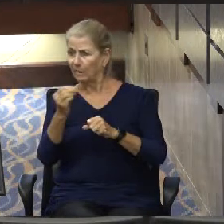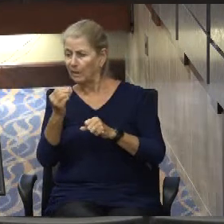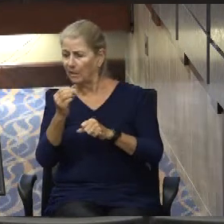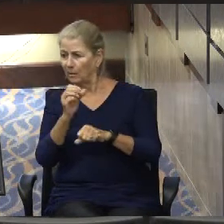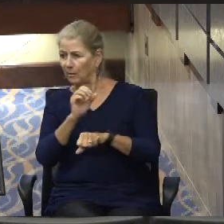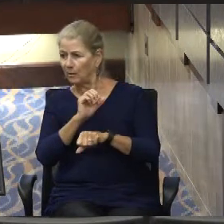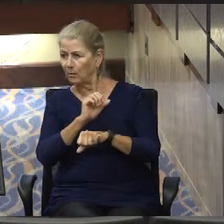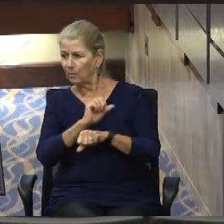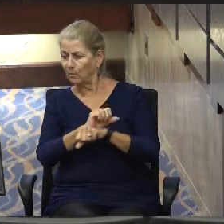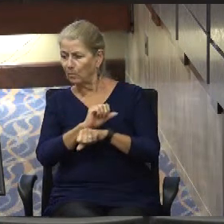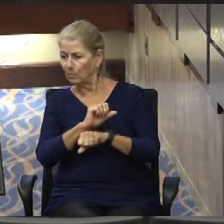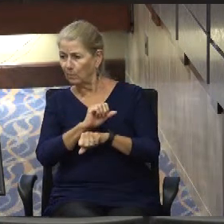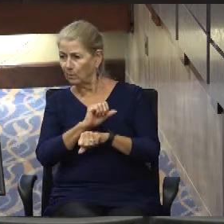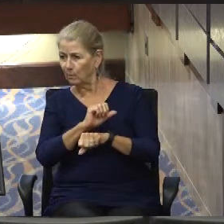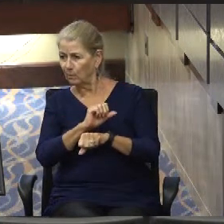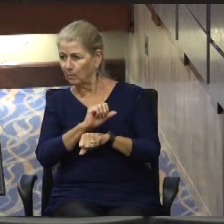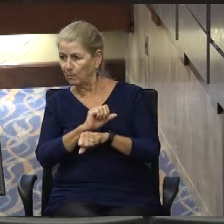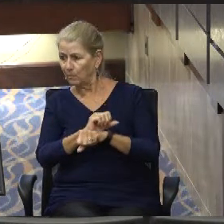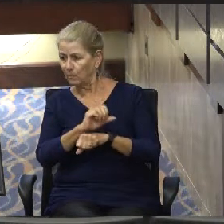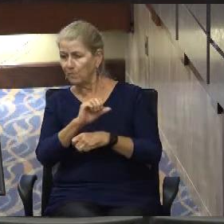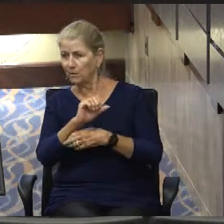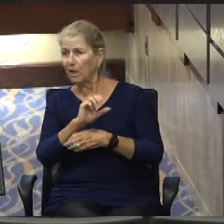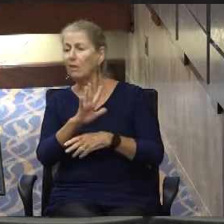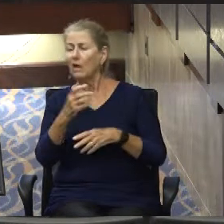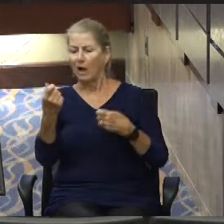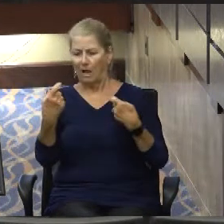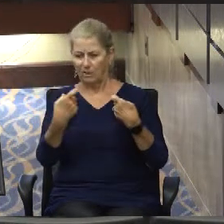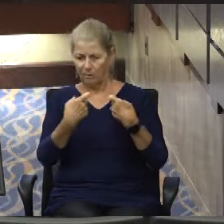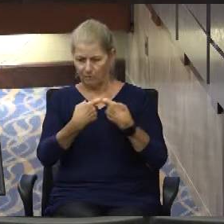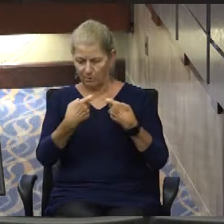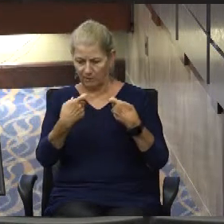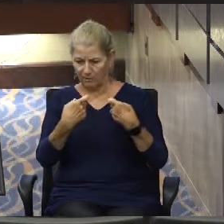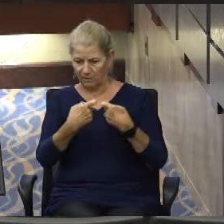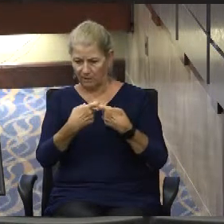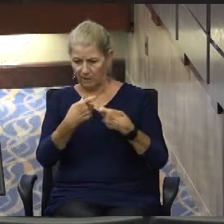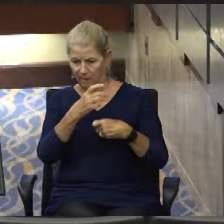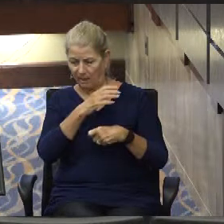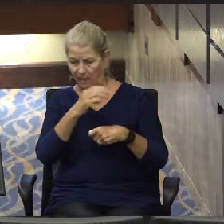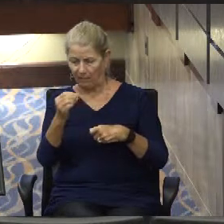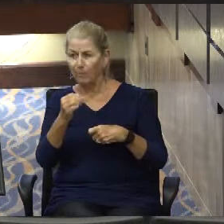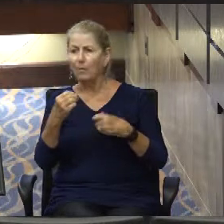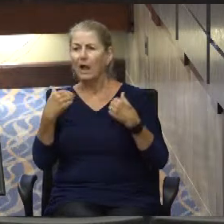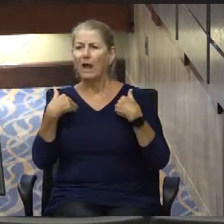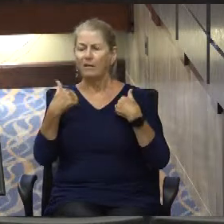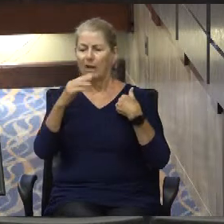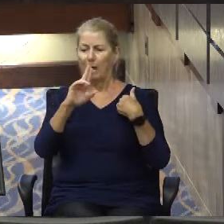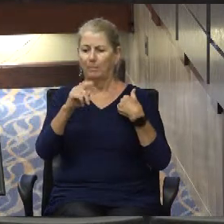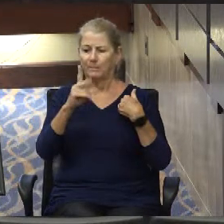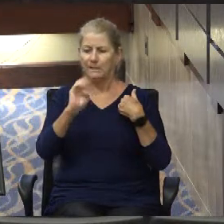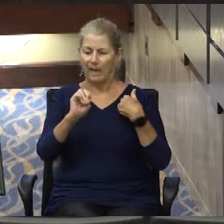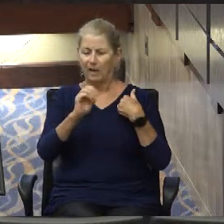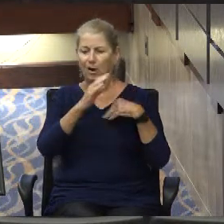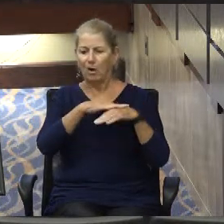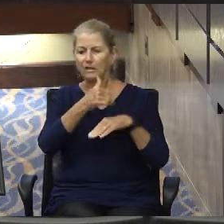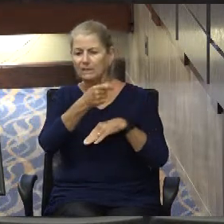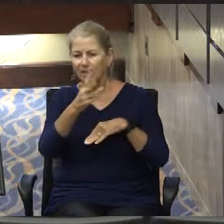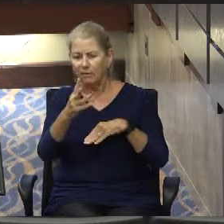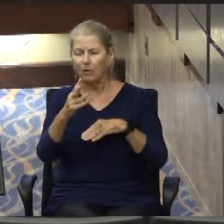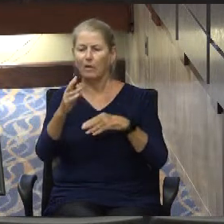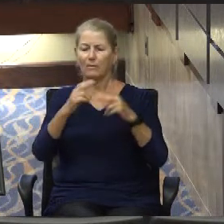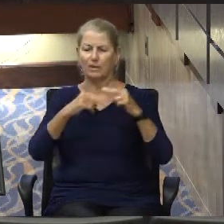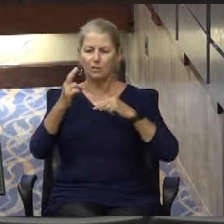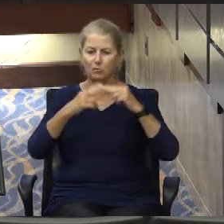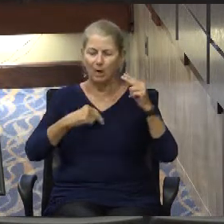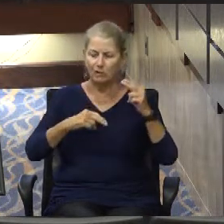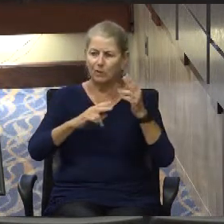Lisa Tyre, Director of Water Utilities, are here to present today with an update on several of our major construction projects, particularly in